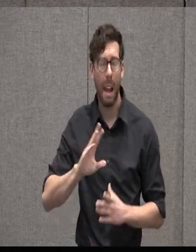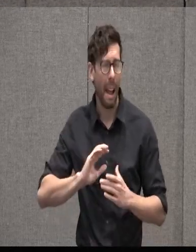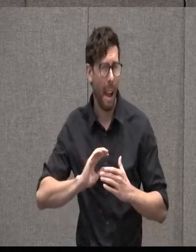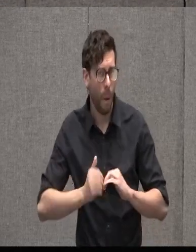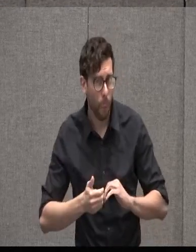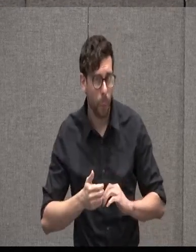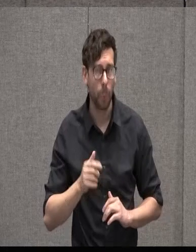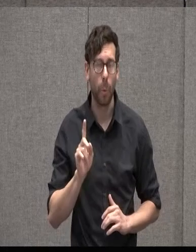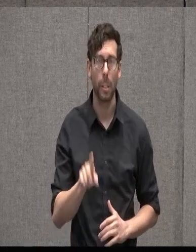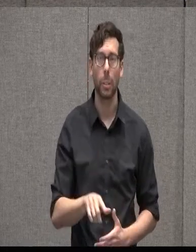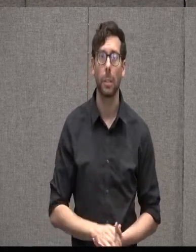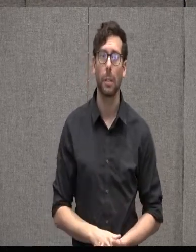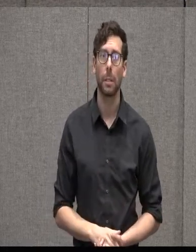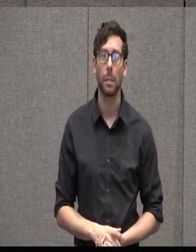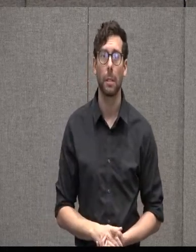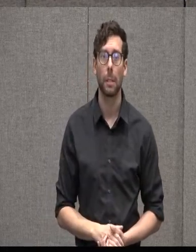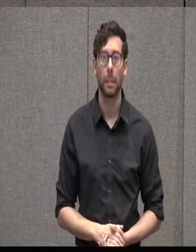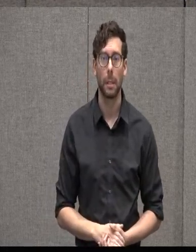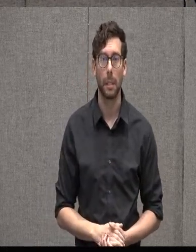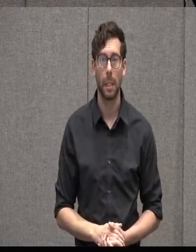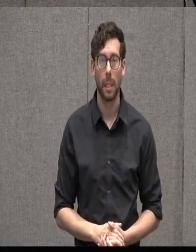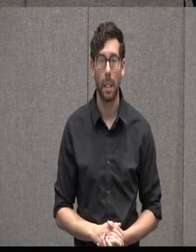A when question?